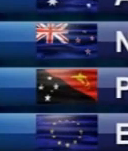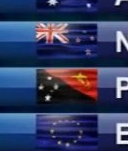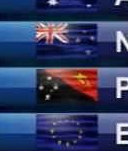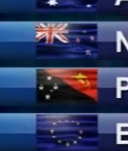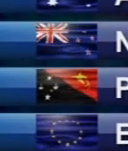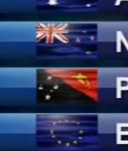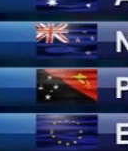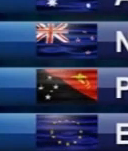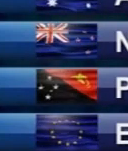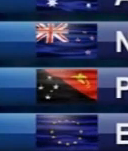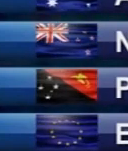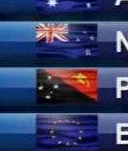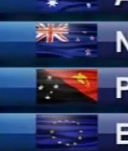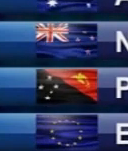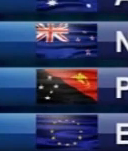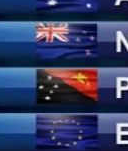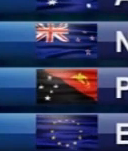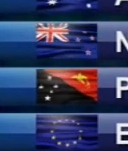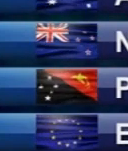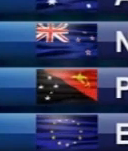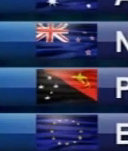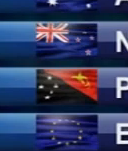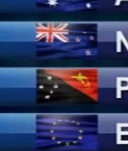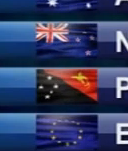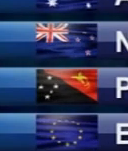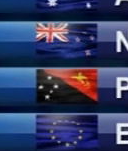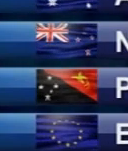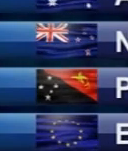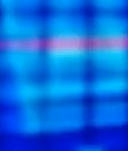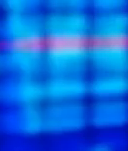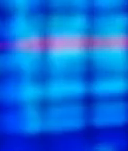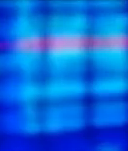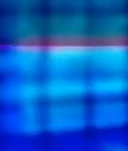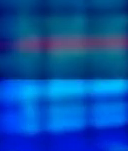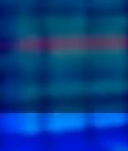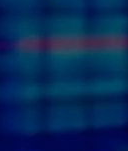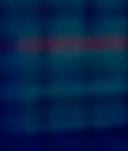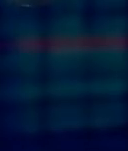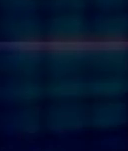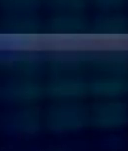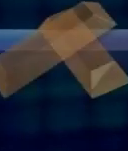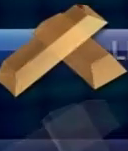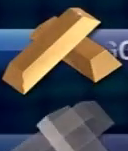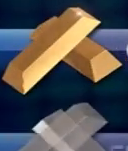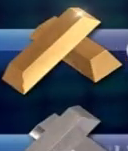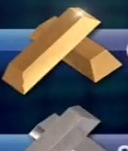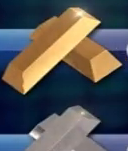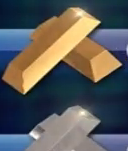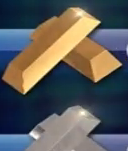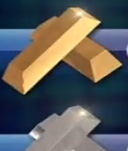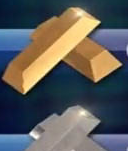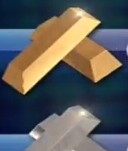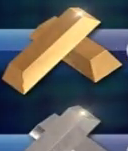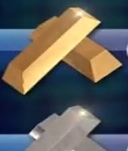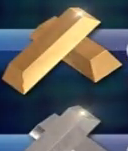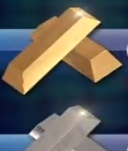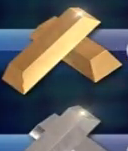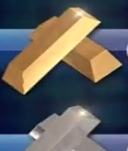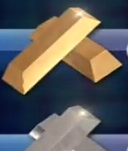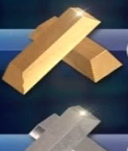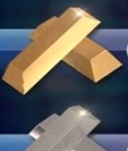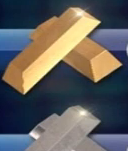Japanese yen. It grew against the Australian and the Kiwi dollar. Commodities fell across the board today. Crude oil closed the day